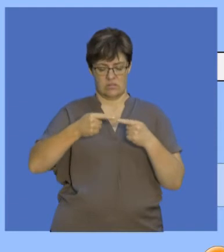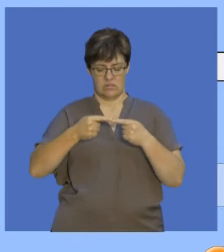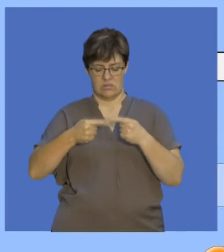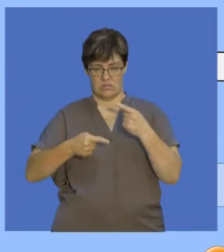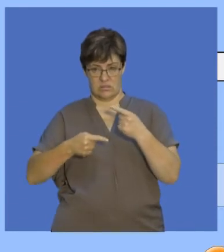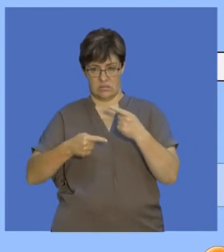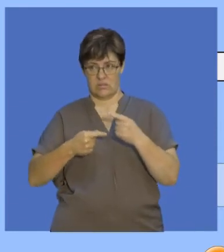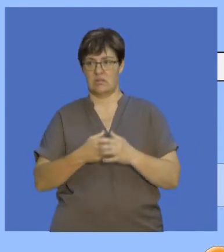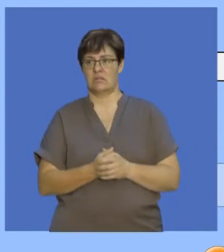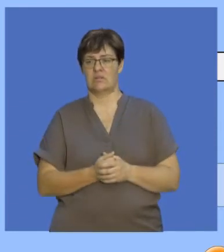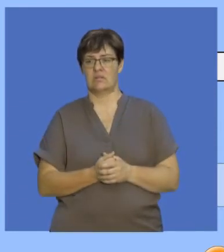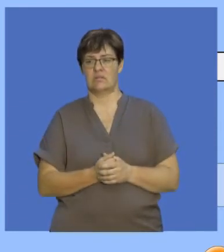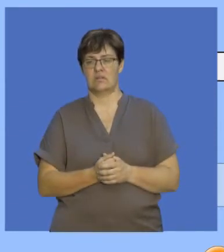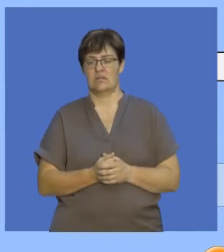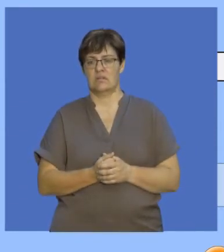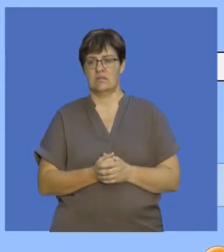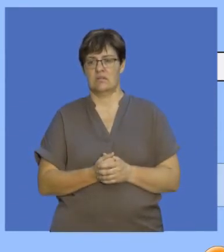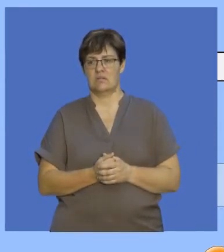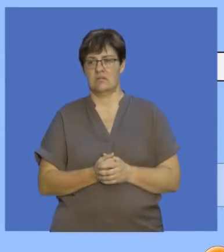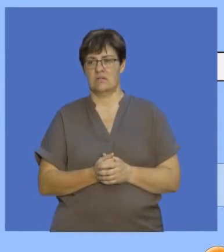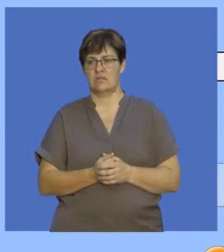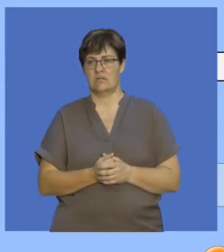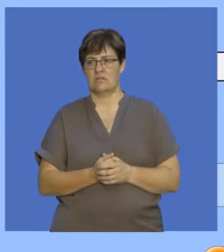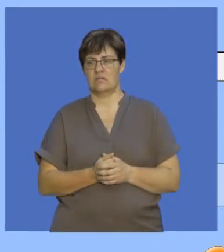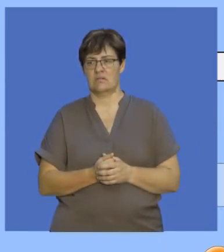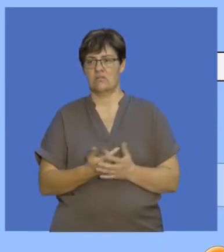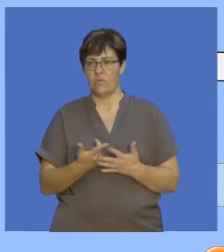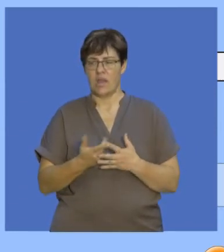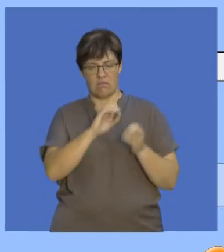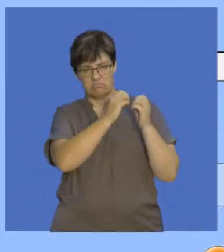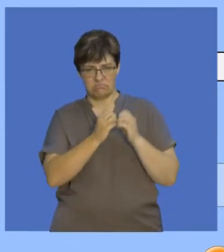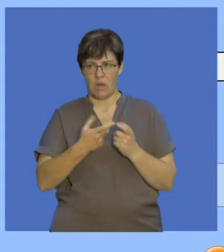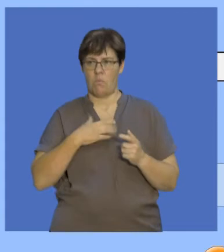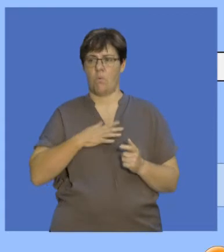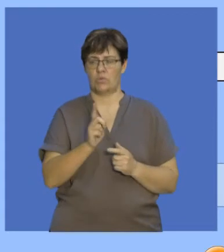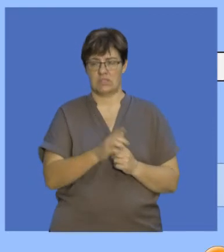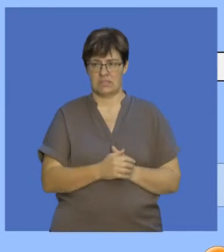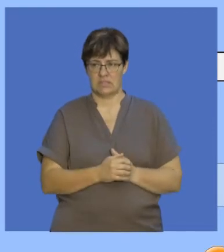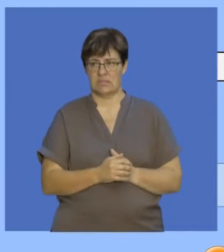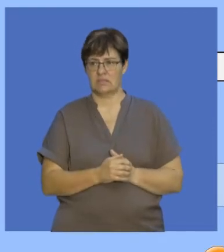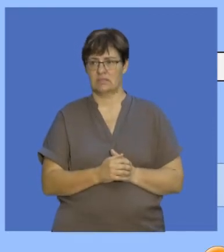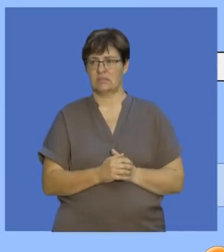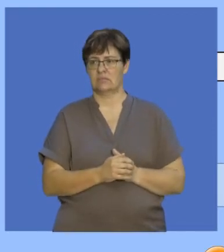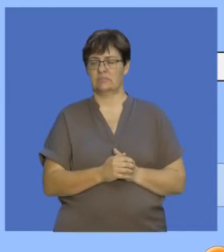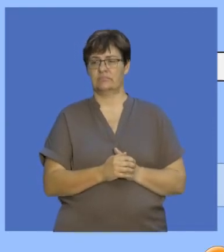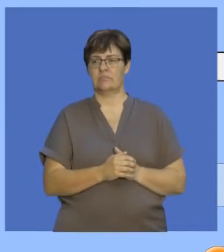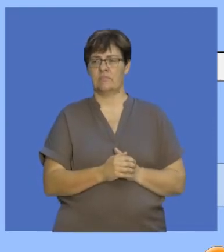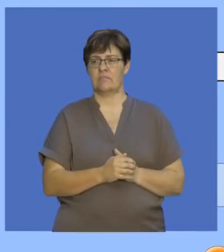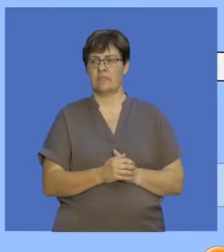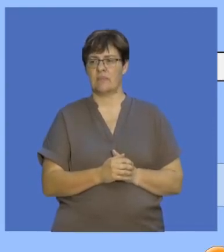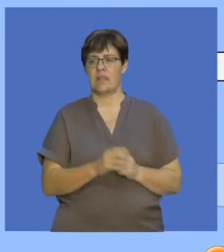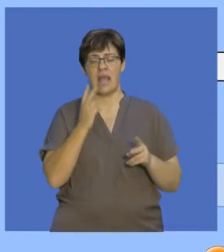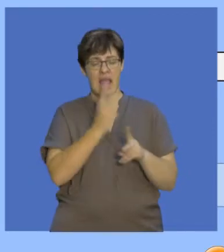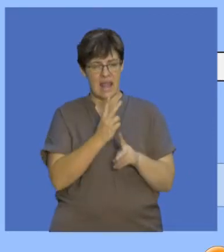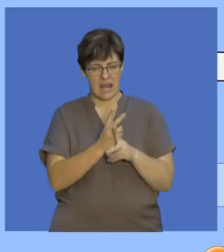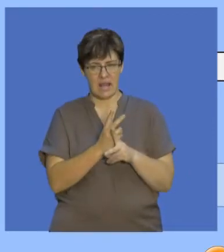can break and complete the circuit whichever way we want it, okay? And then again,